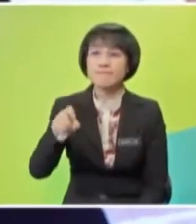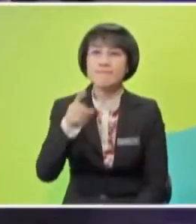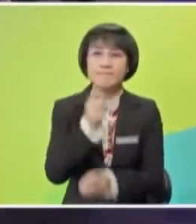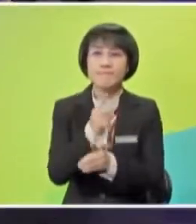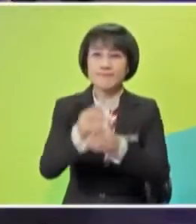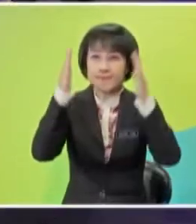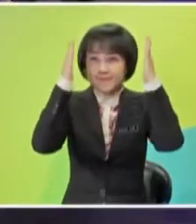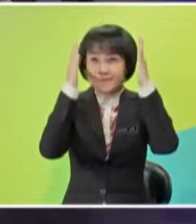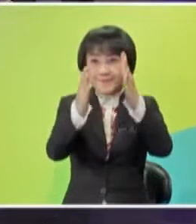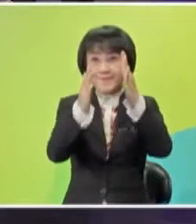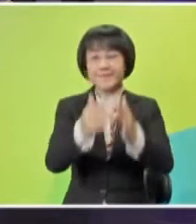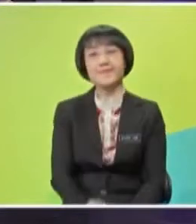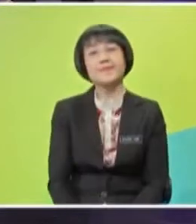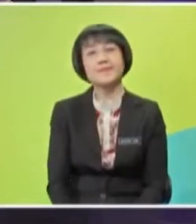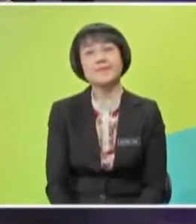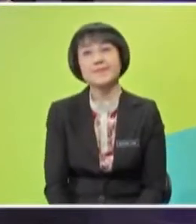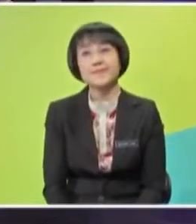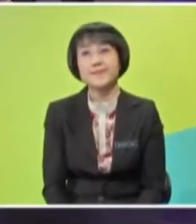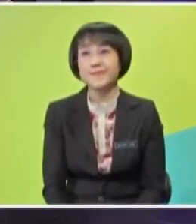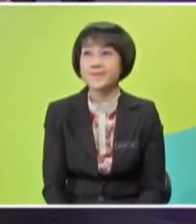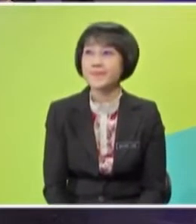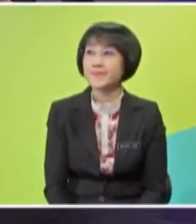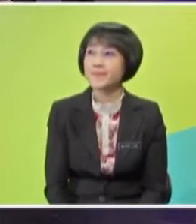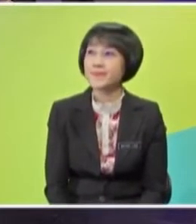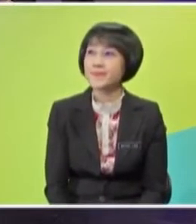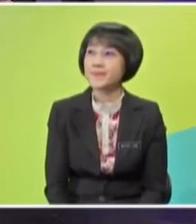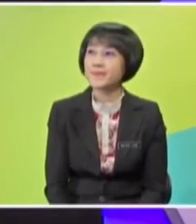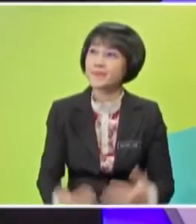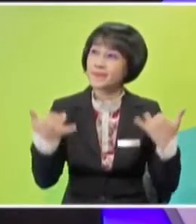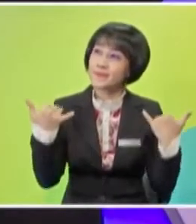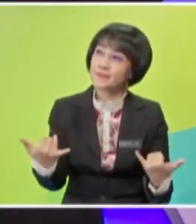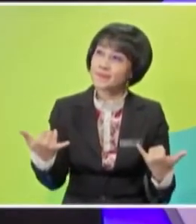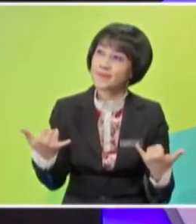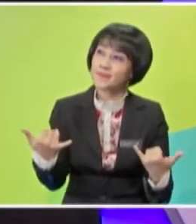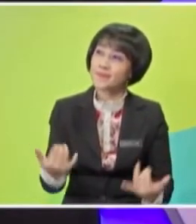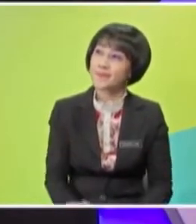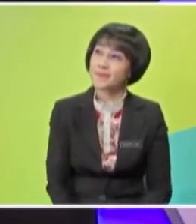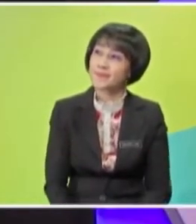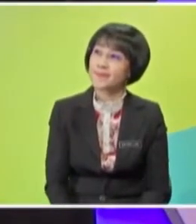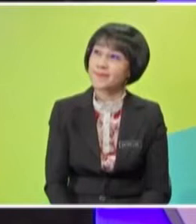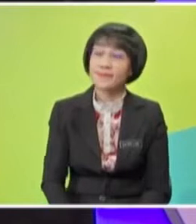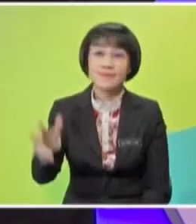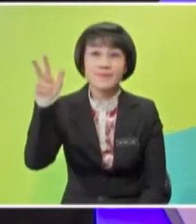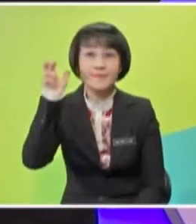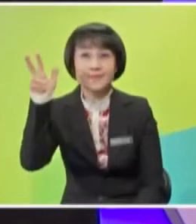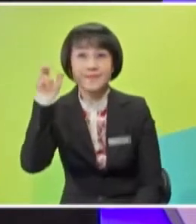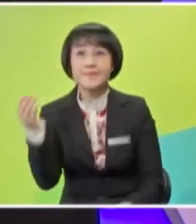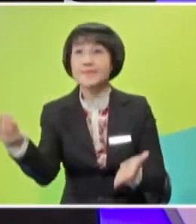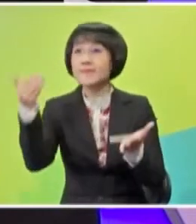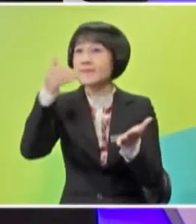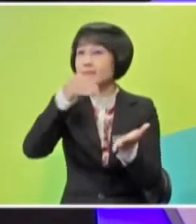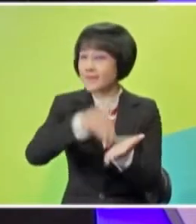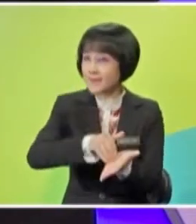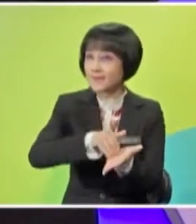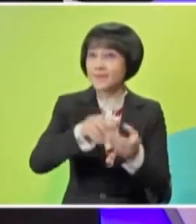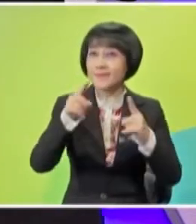audio. Yes. Thank you very much, Sean, for highlighting that. So now we are going to listen again